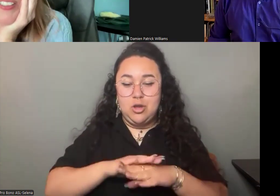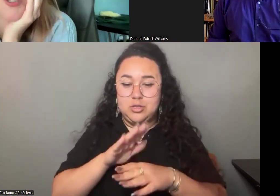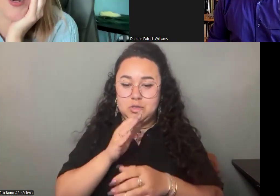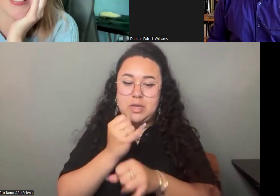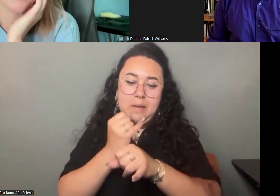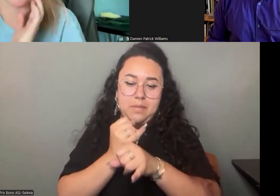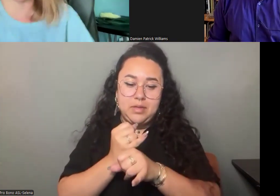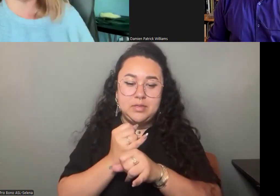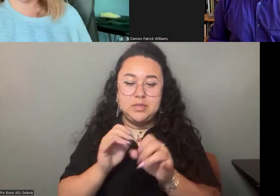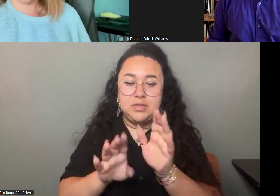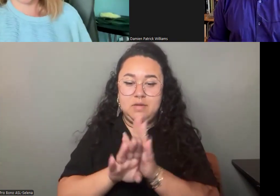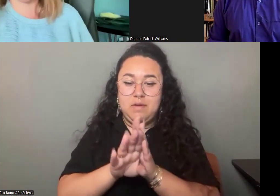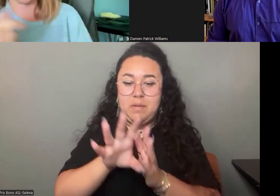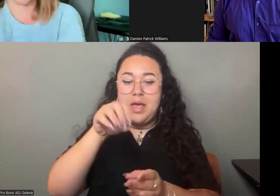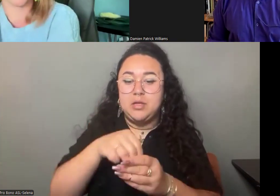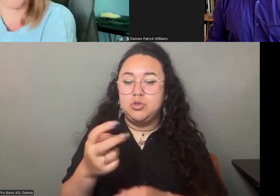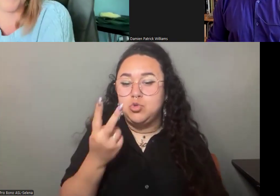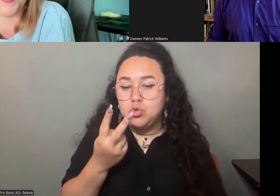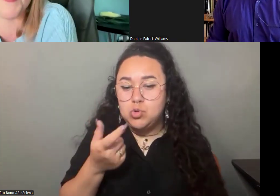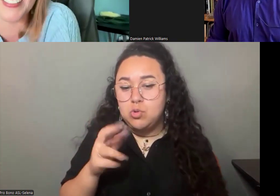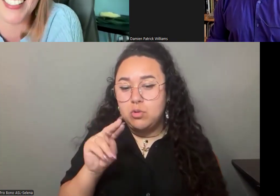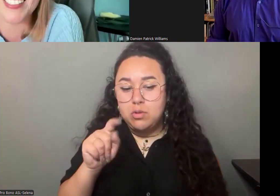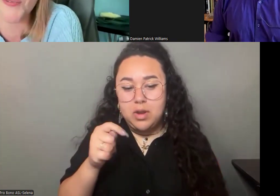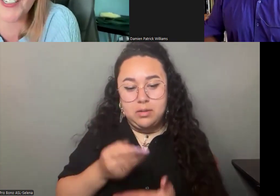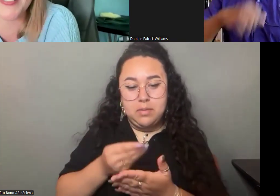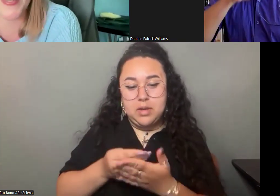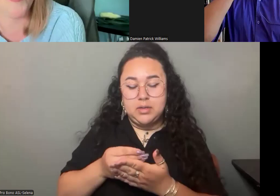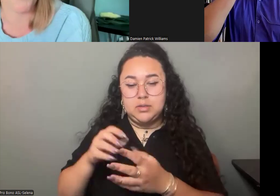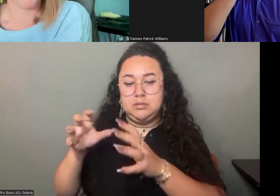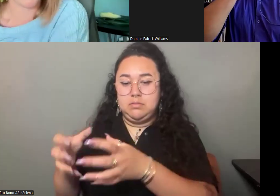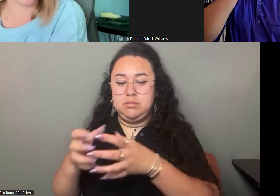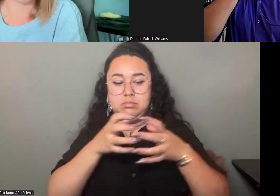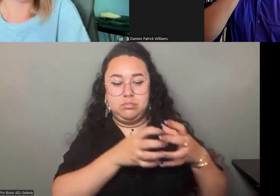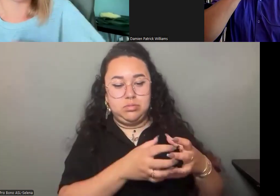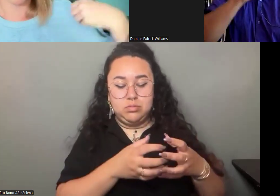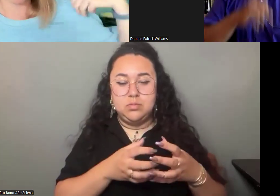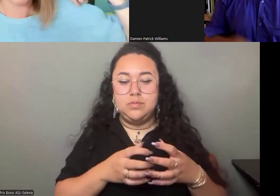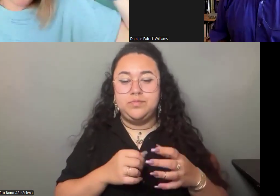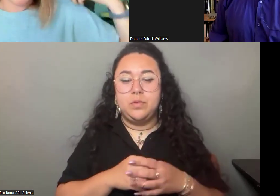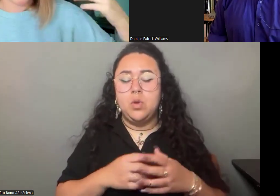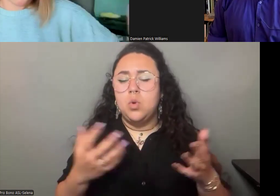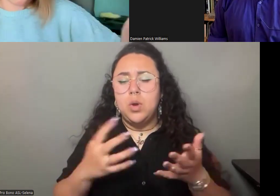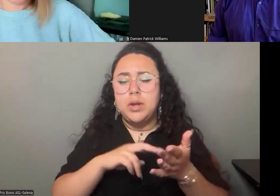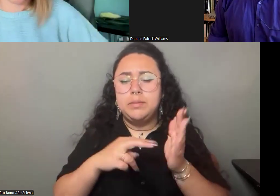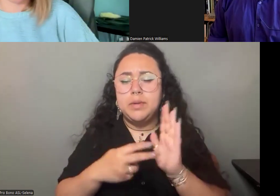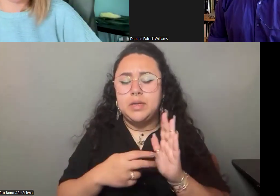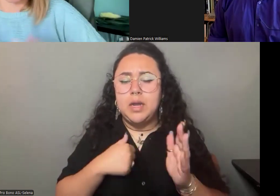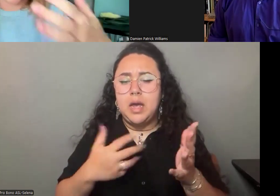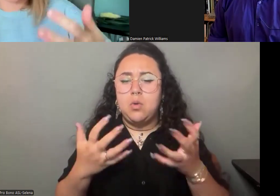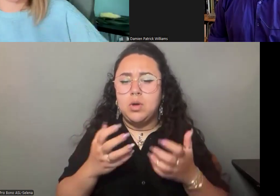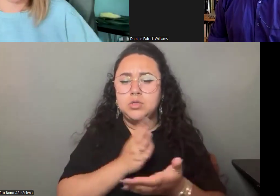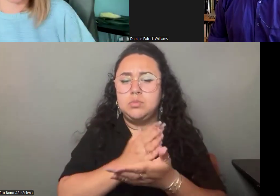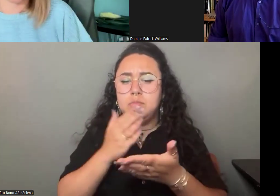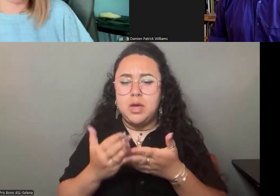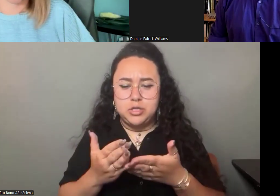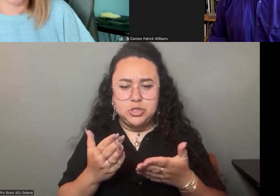in on 2 grants. That they were putting up into the works, and like what would it mean? They're like, I would like to budget. Like you're telling me that